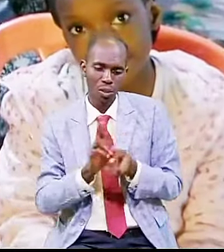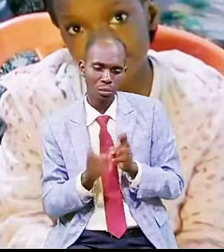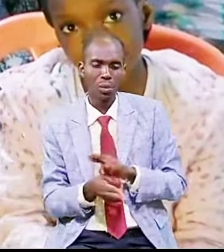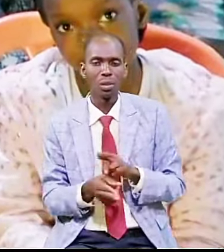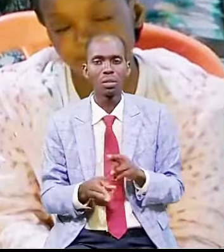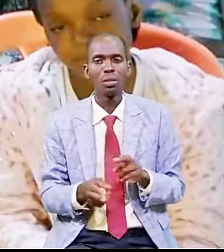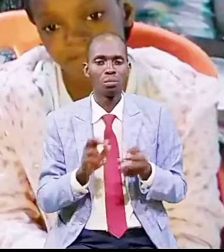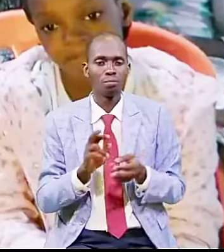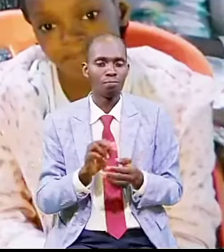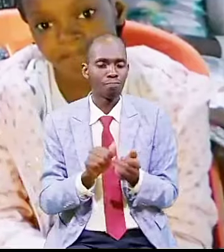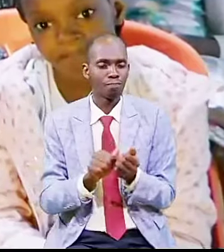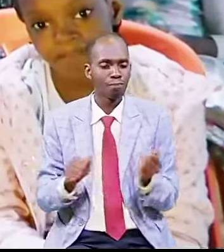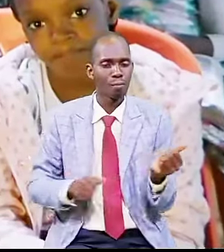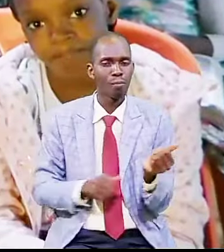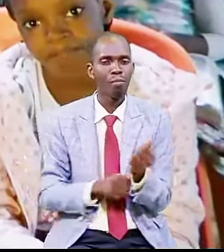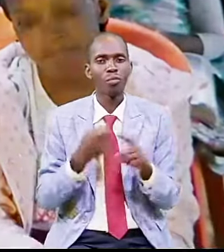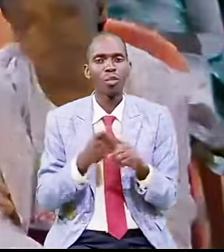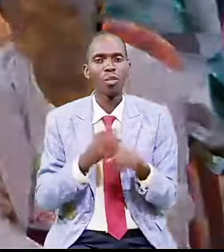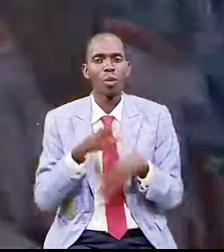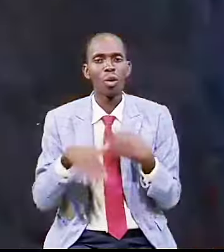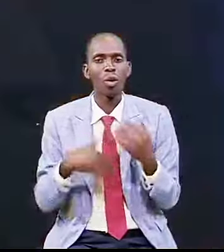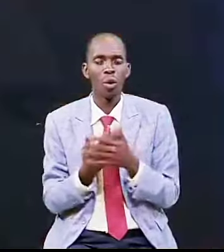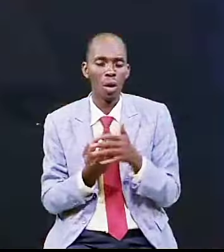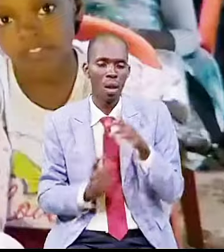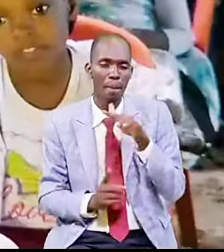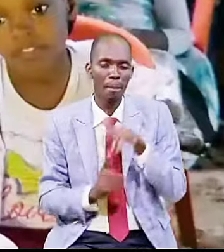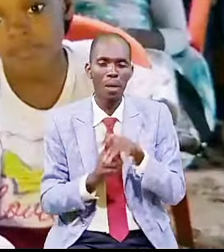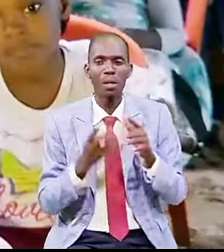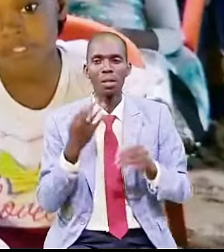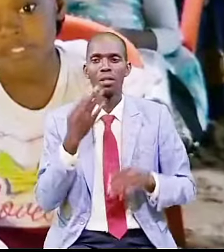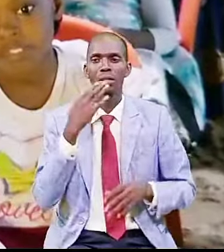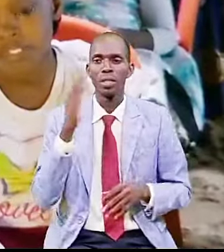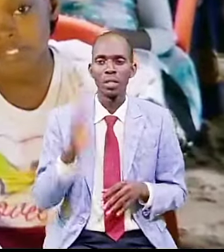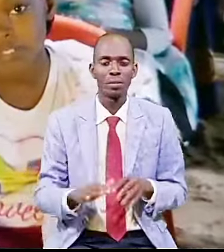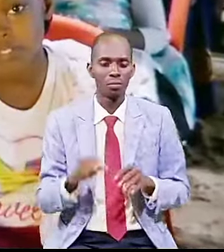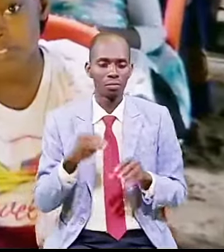all appearance of evil. Amen.